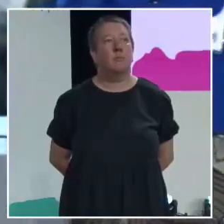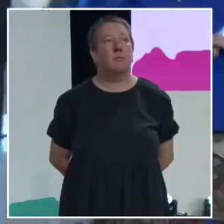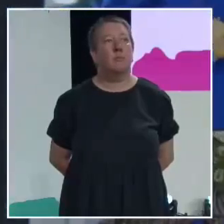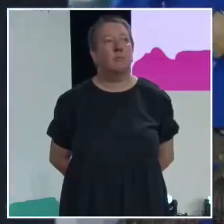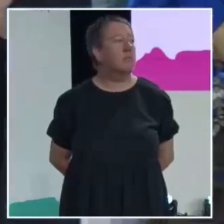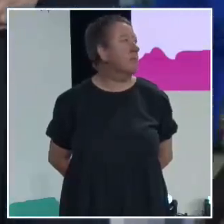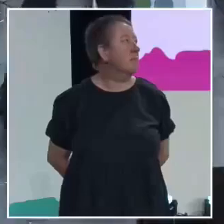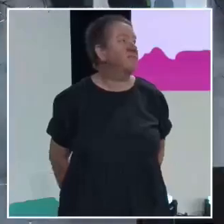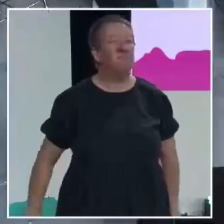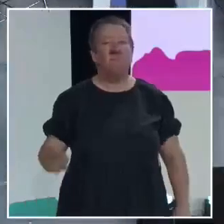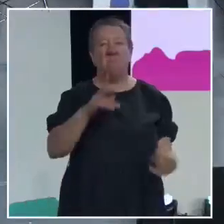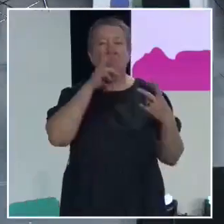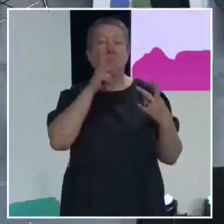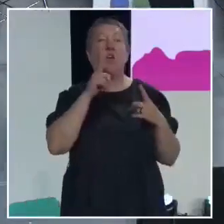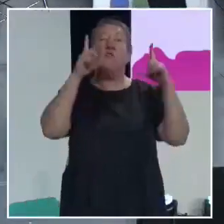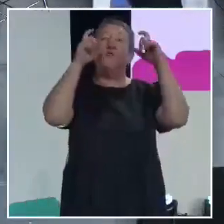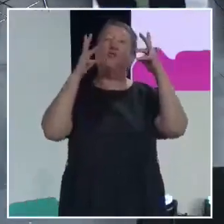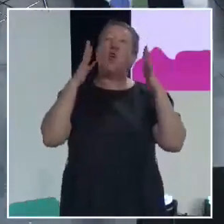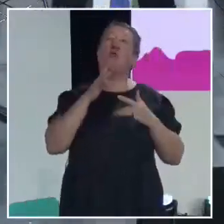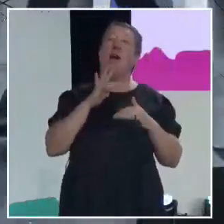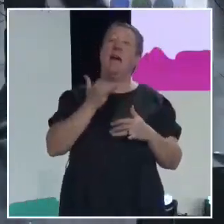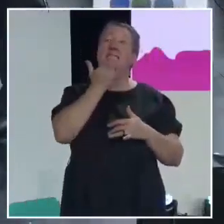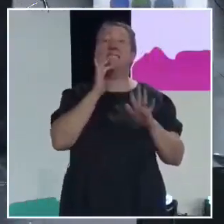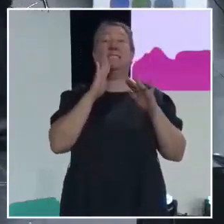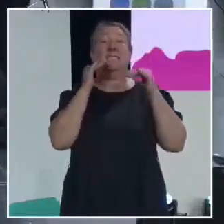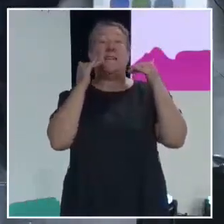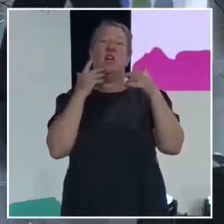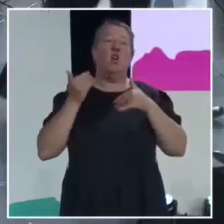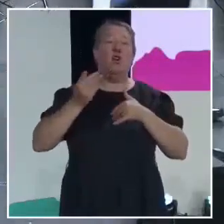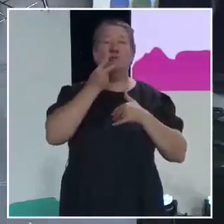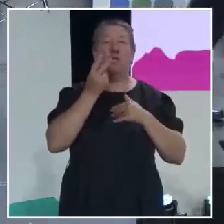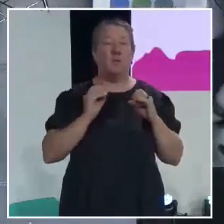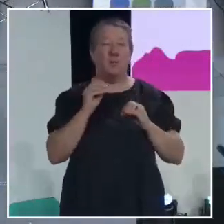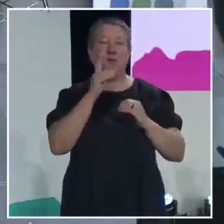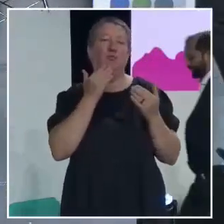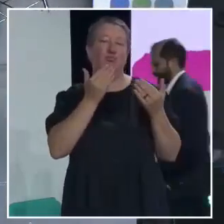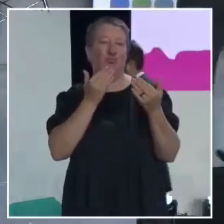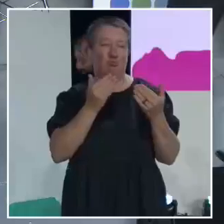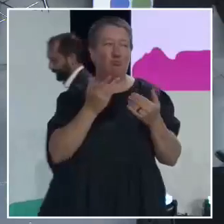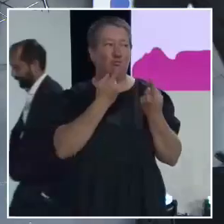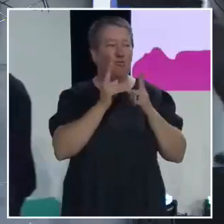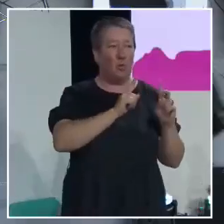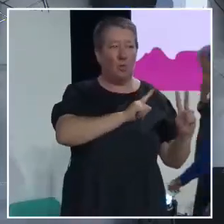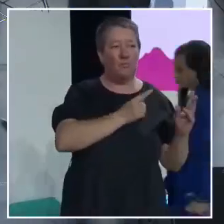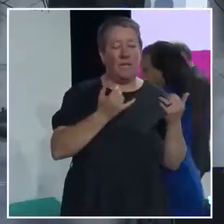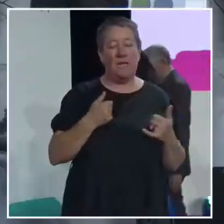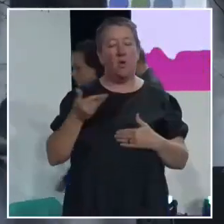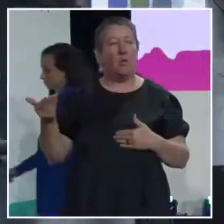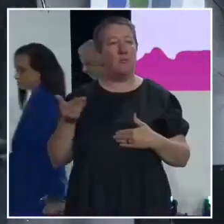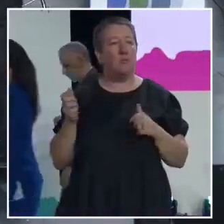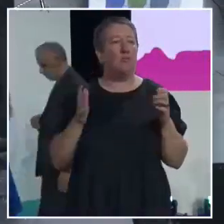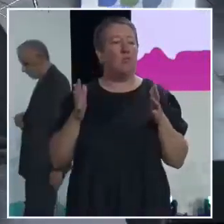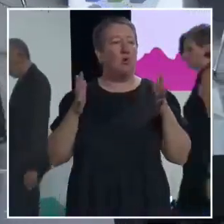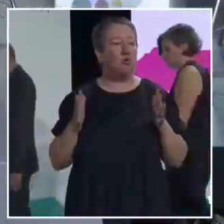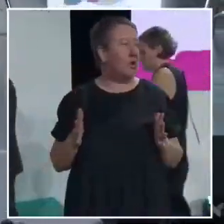You know, it's not often you see a happy photographer, so thank you very much indeed. May I invite our moderators